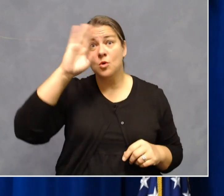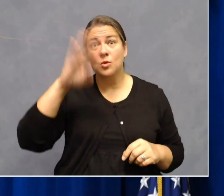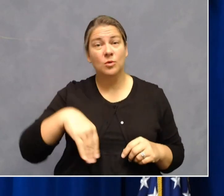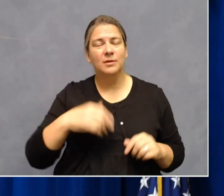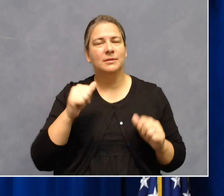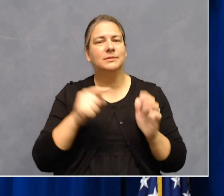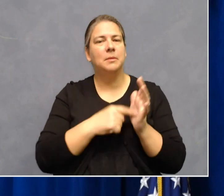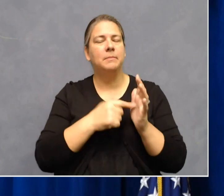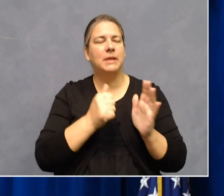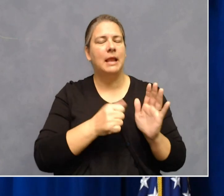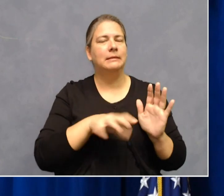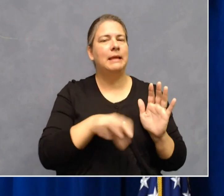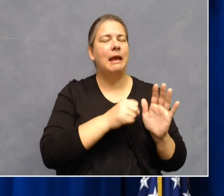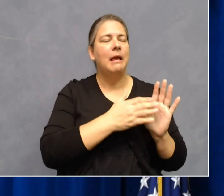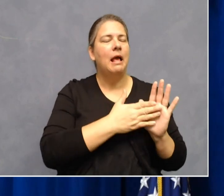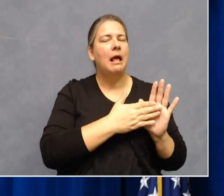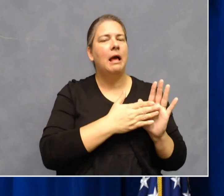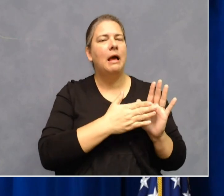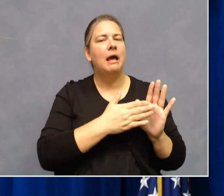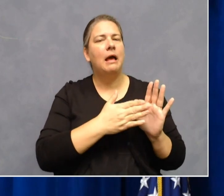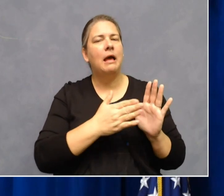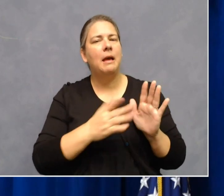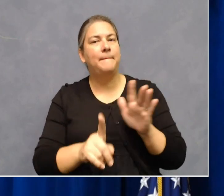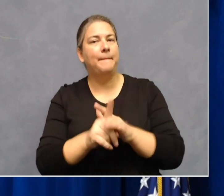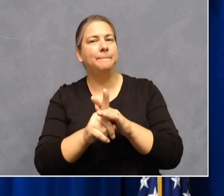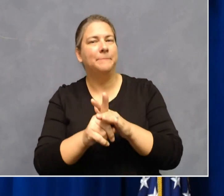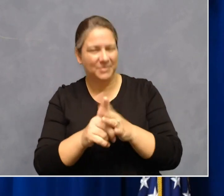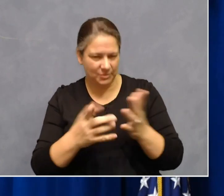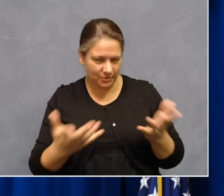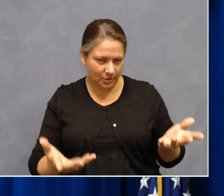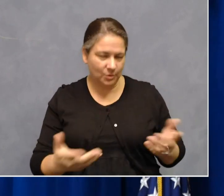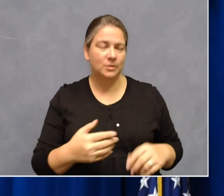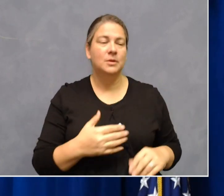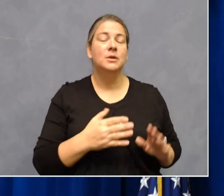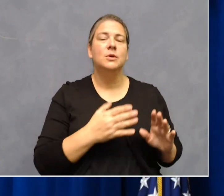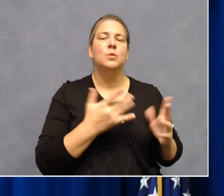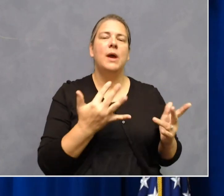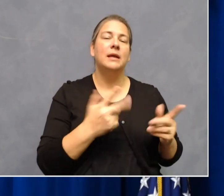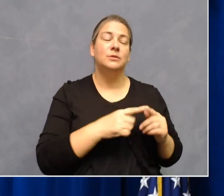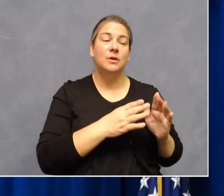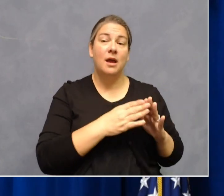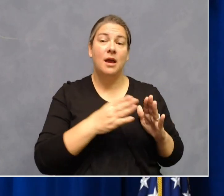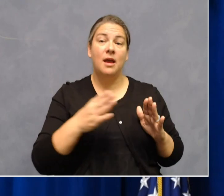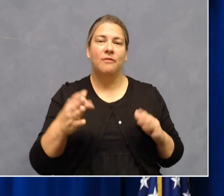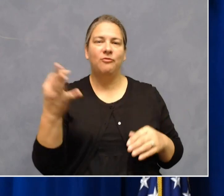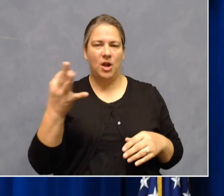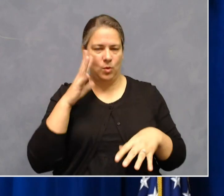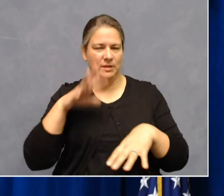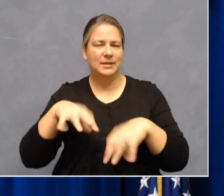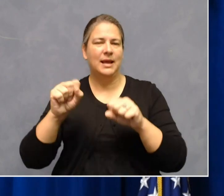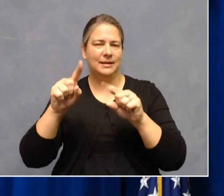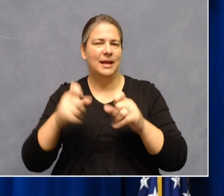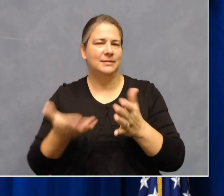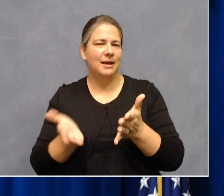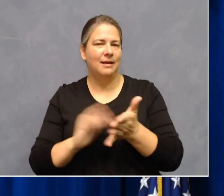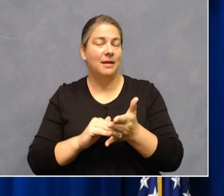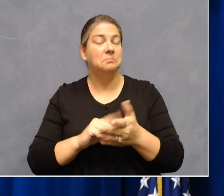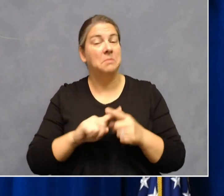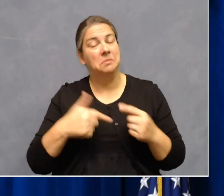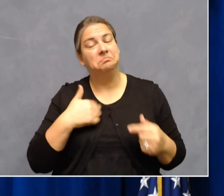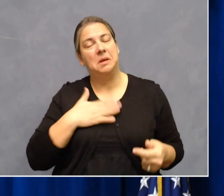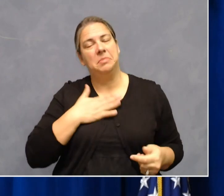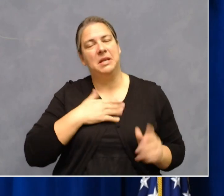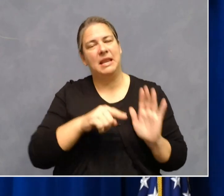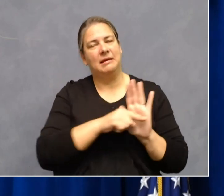on Friday again, but that was at least good to see. So today, in talking about masks,